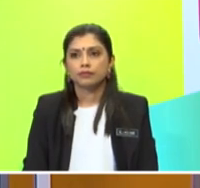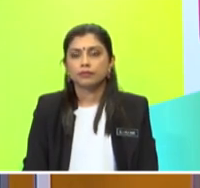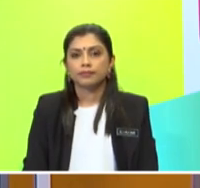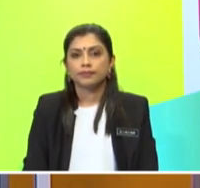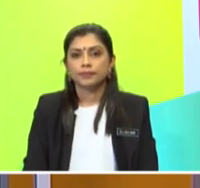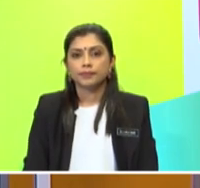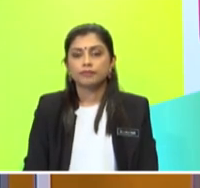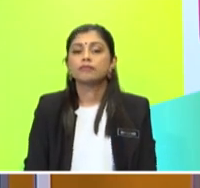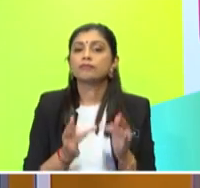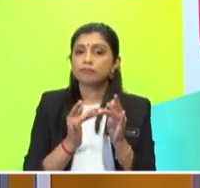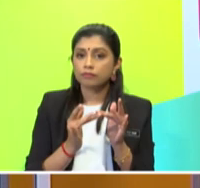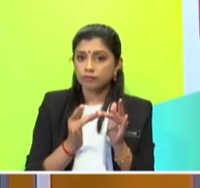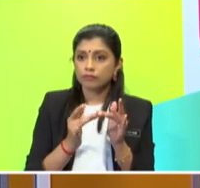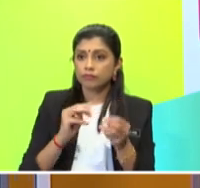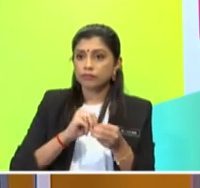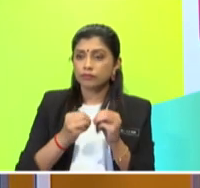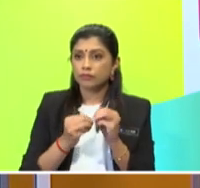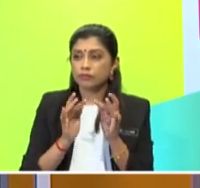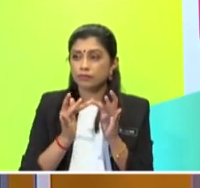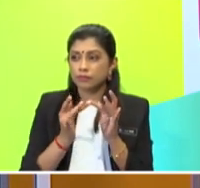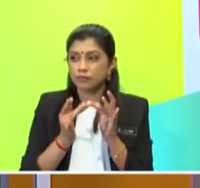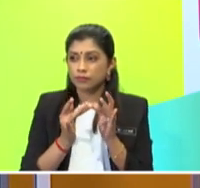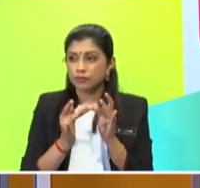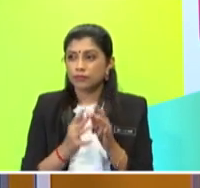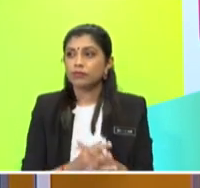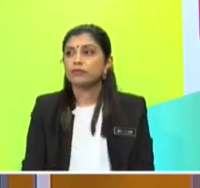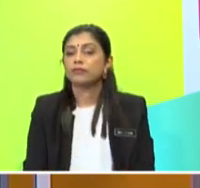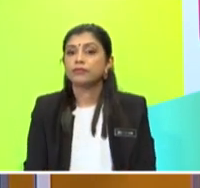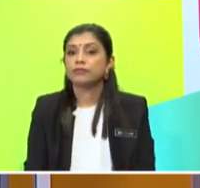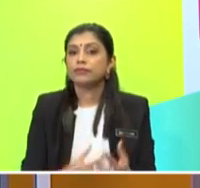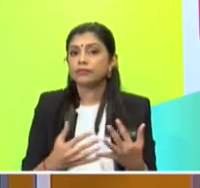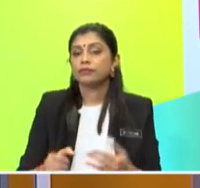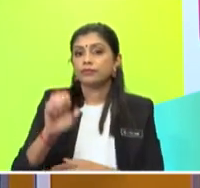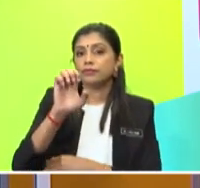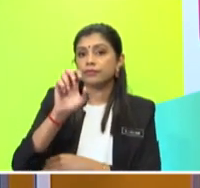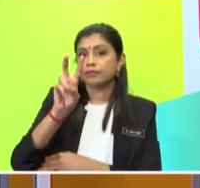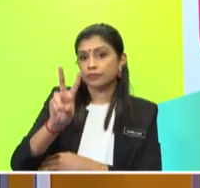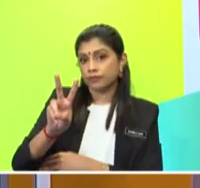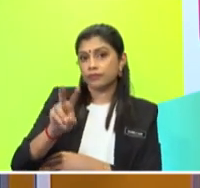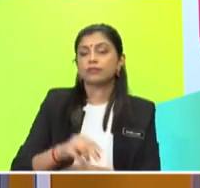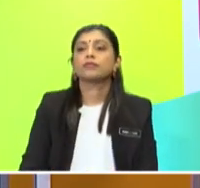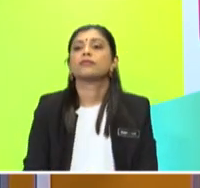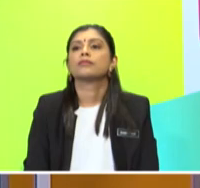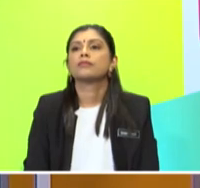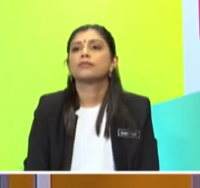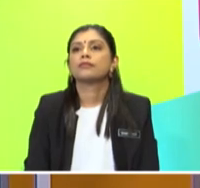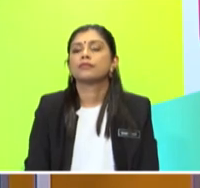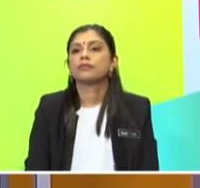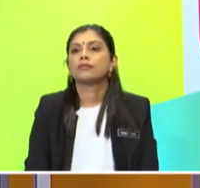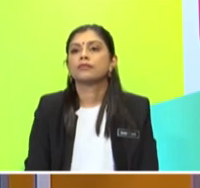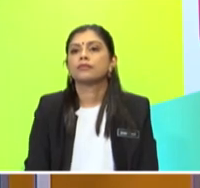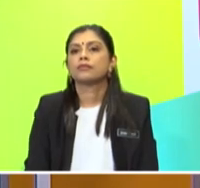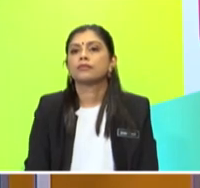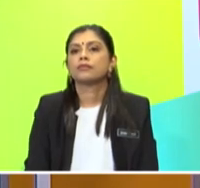issues, but do you want to try giving me your second E, example analysis? Anyone wants to try to construct your